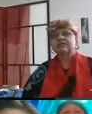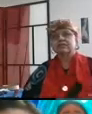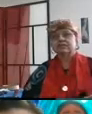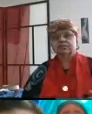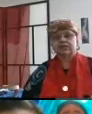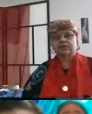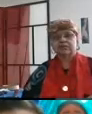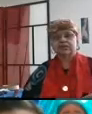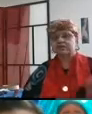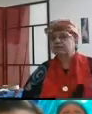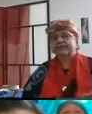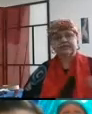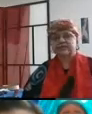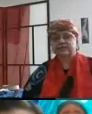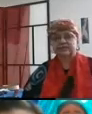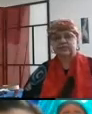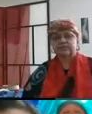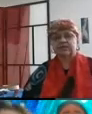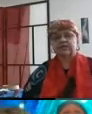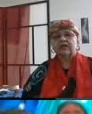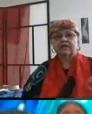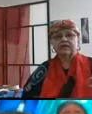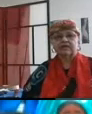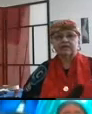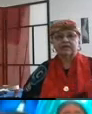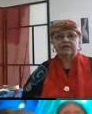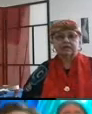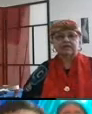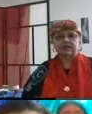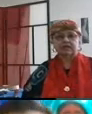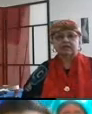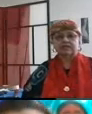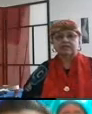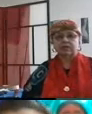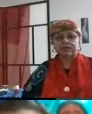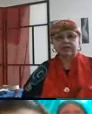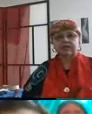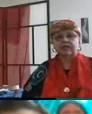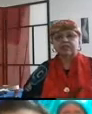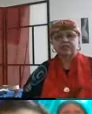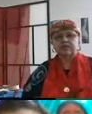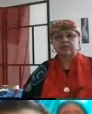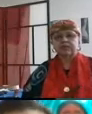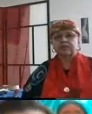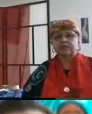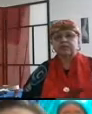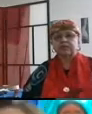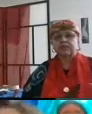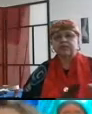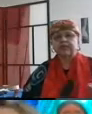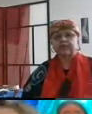having them meet Barb and the rest of the team, and the beauty of that is when things do come up, we're able